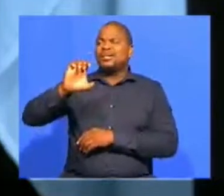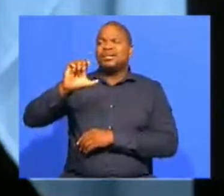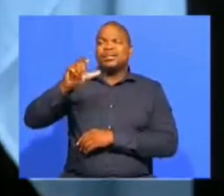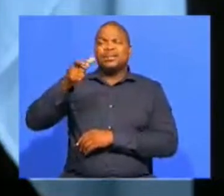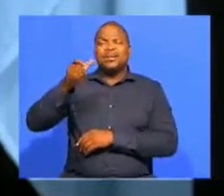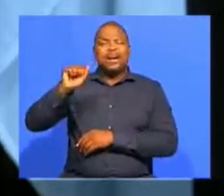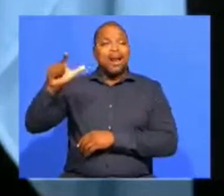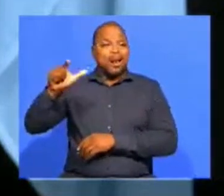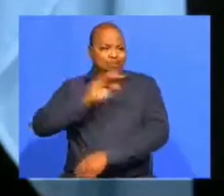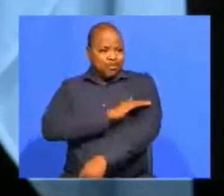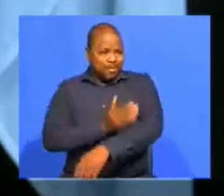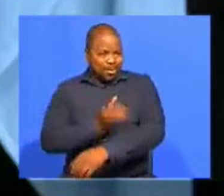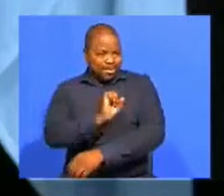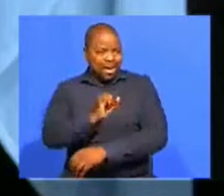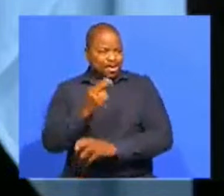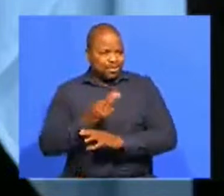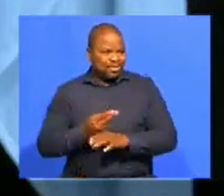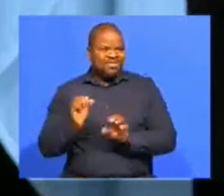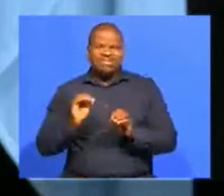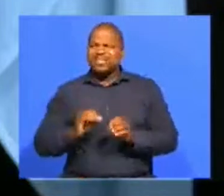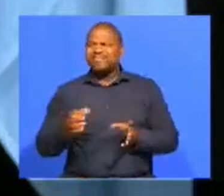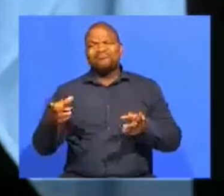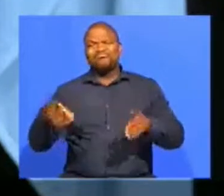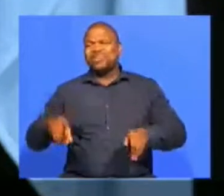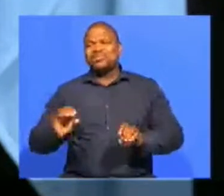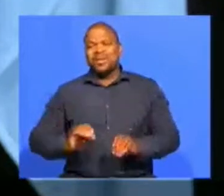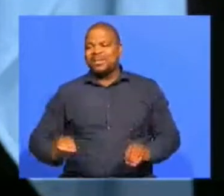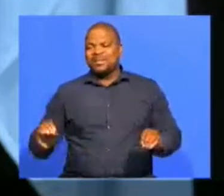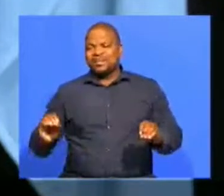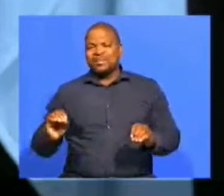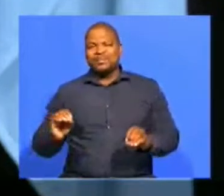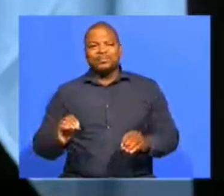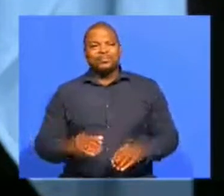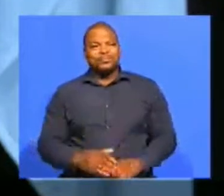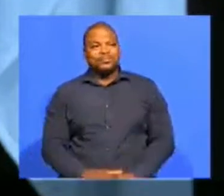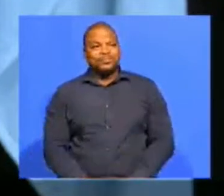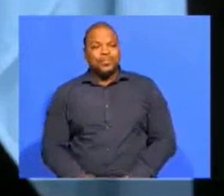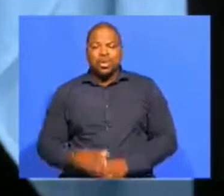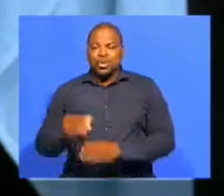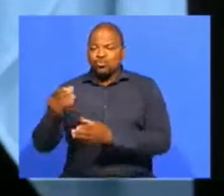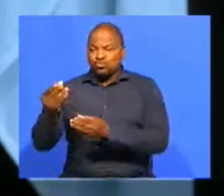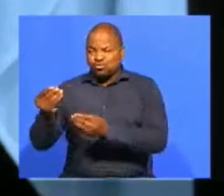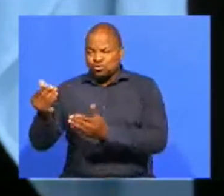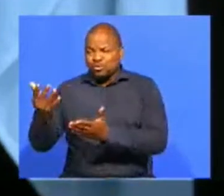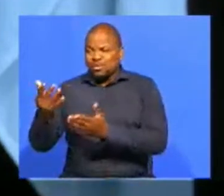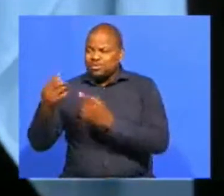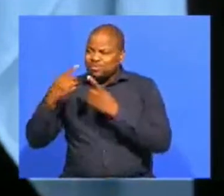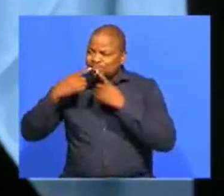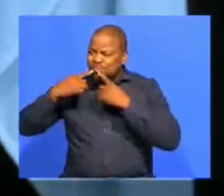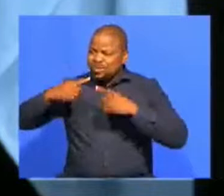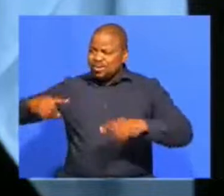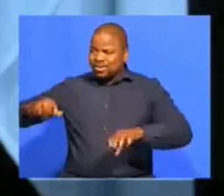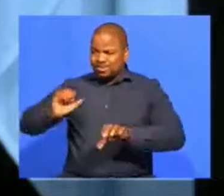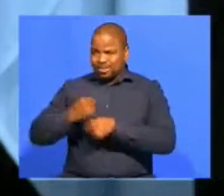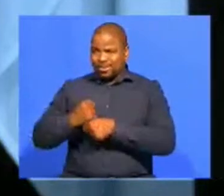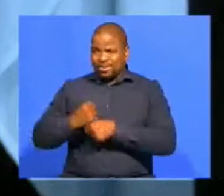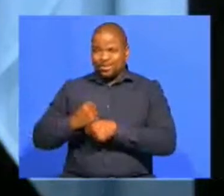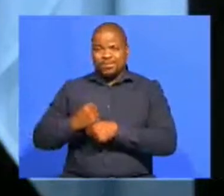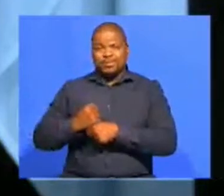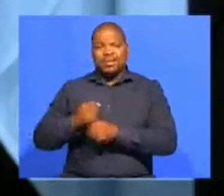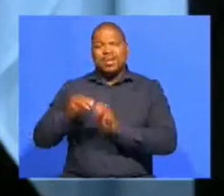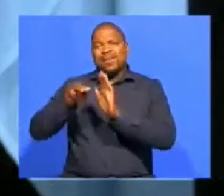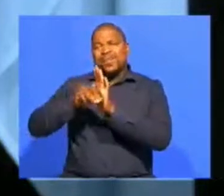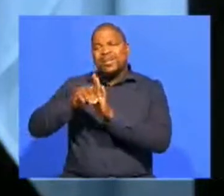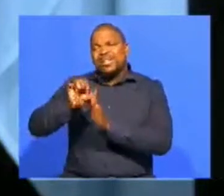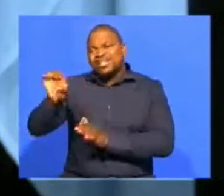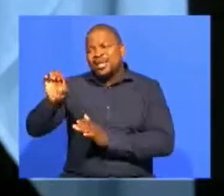power, nothing is happening to bring relief or to bring peace to the Middle East.